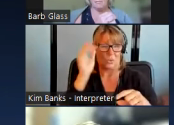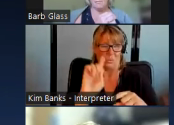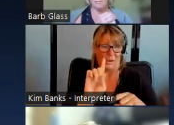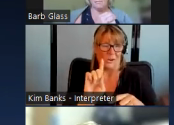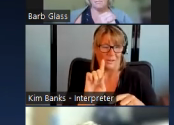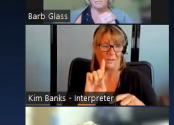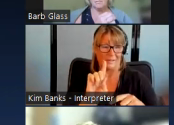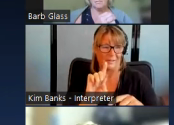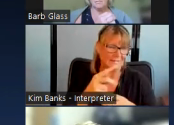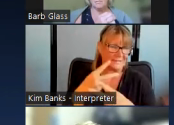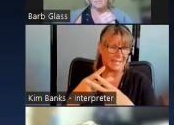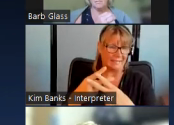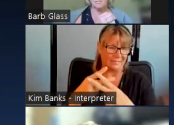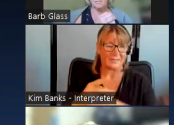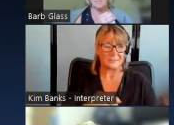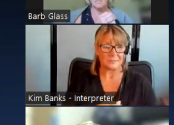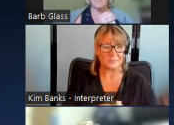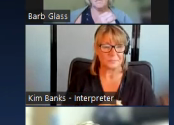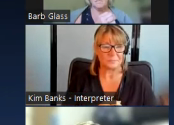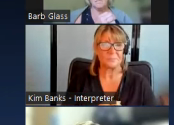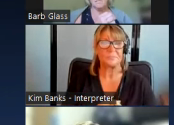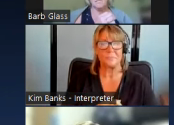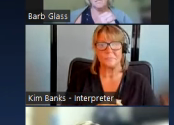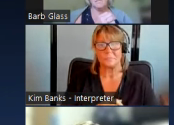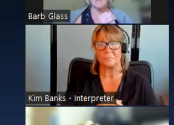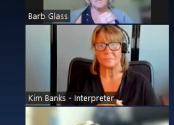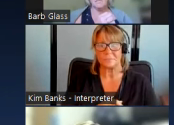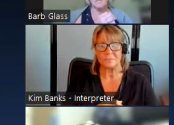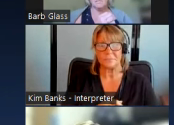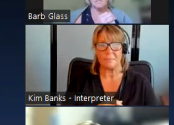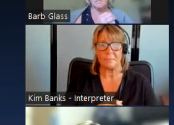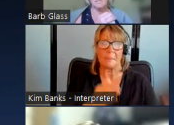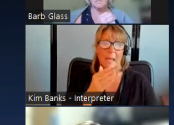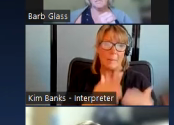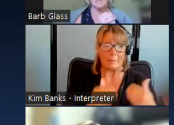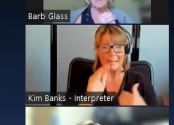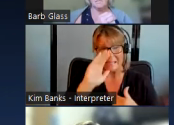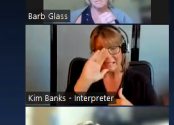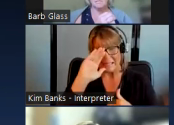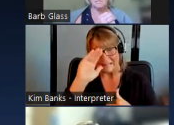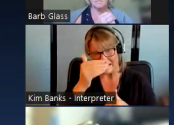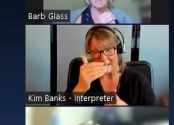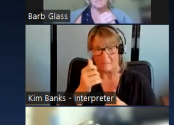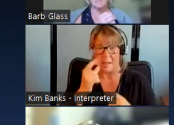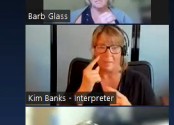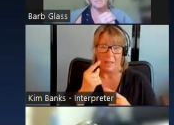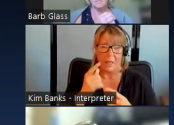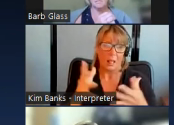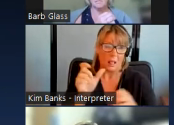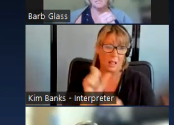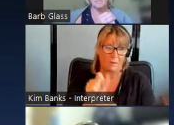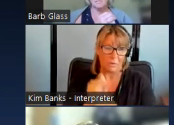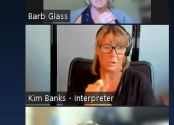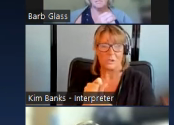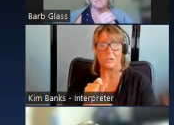times. And I just wanted to reiterate, it might seem a little onerous to go to the site to download the